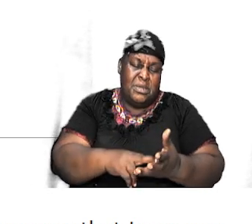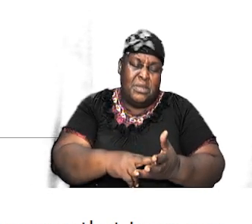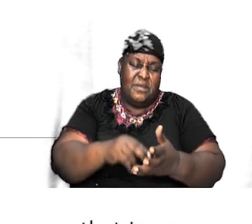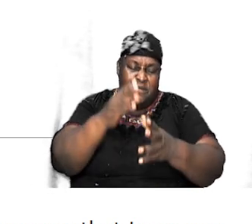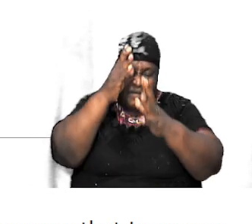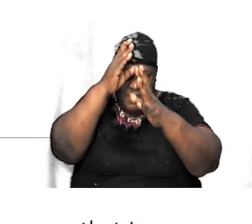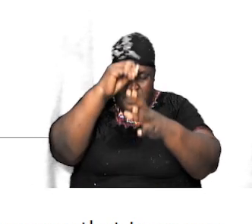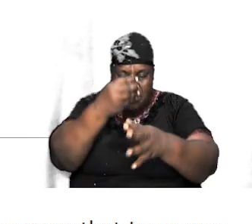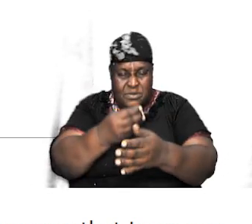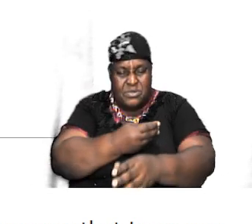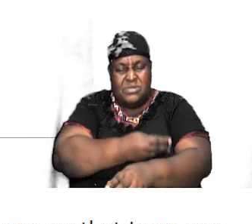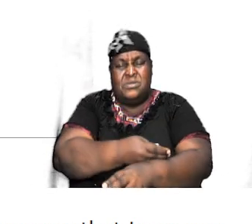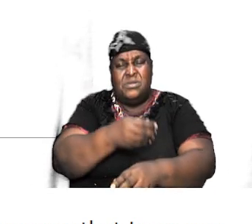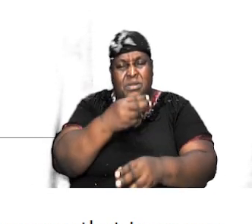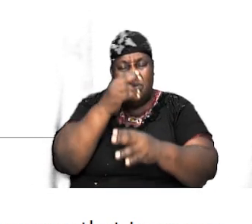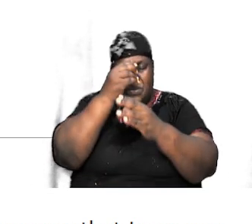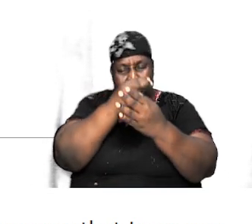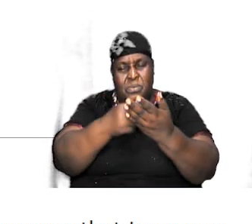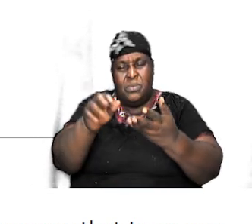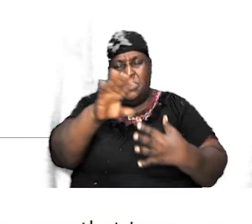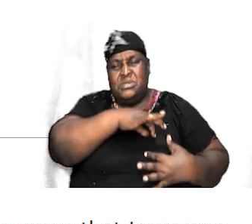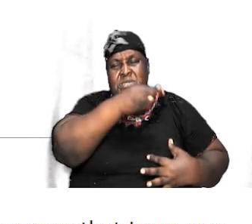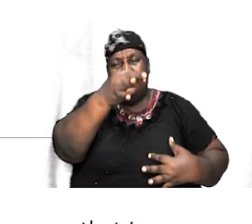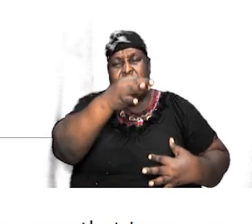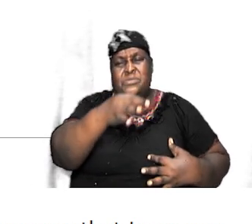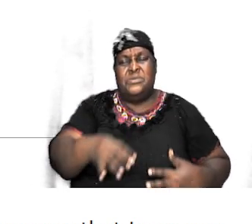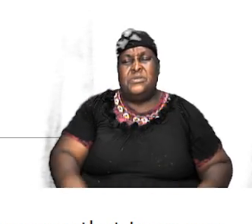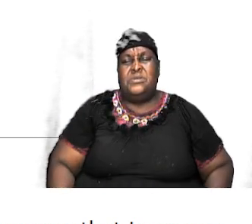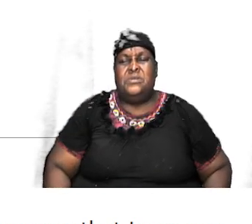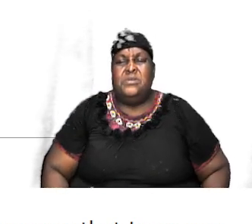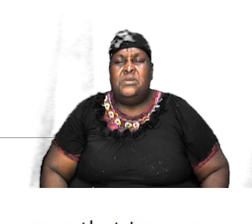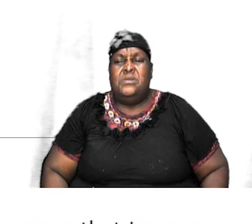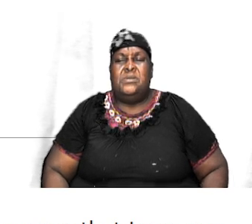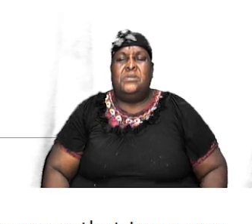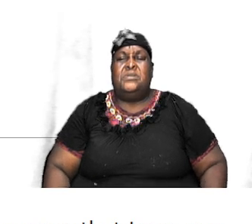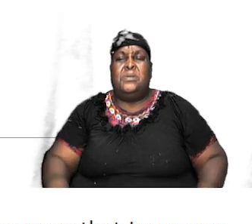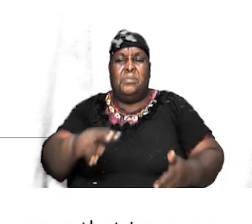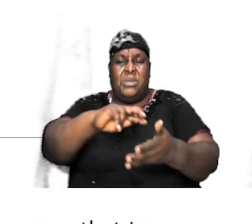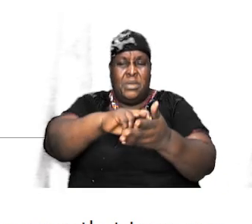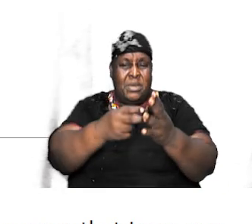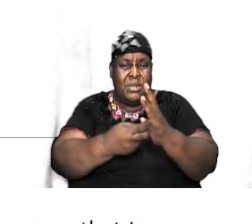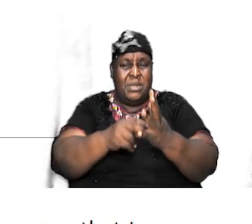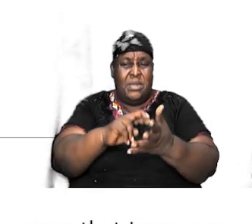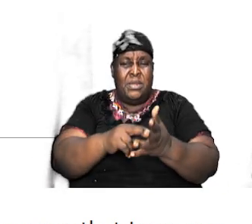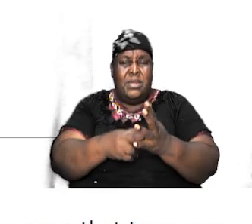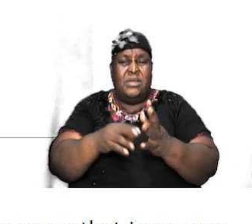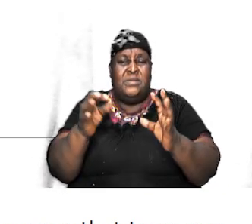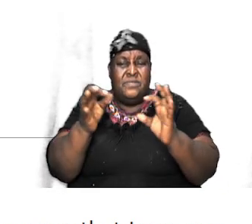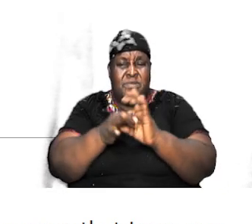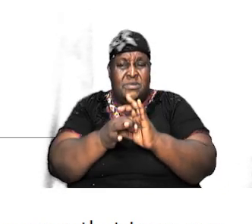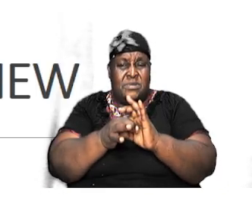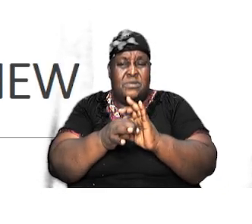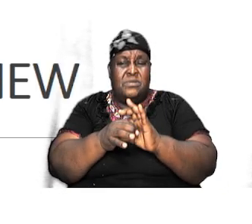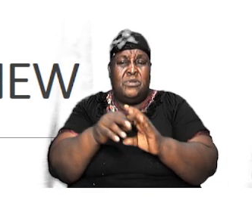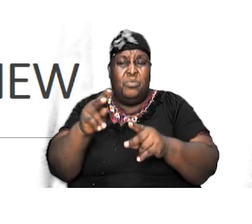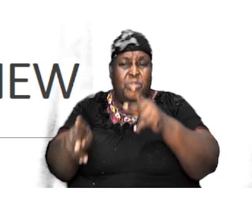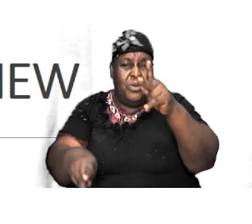and the Holy Ghost. And so, as I said, the terminology here is fitted to the